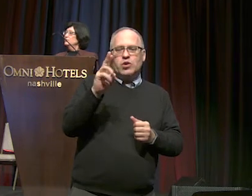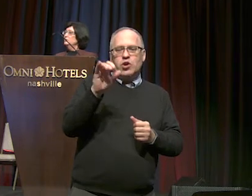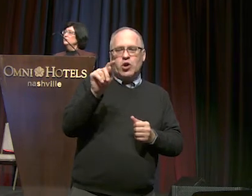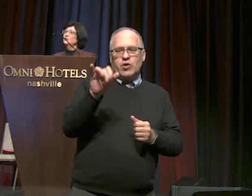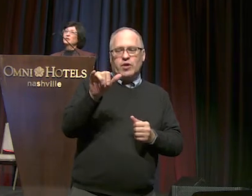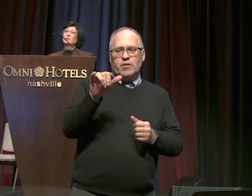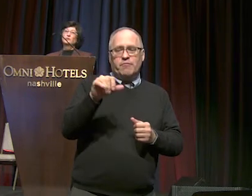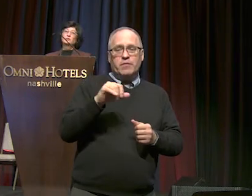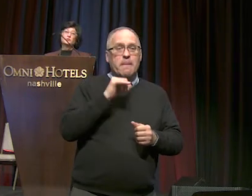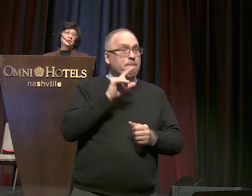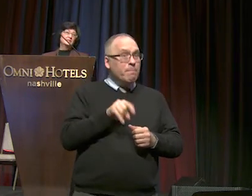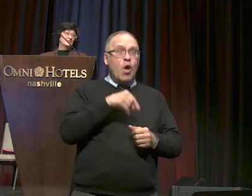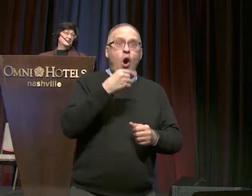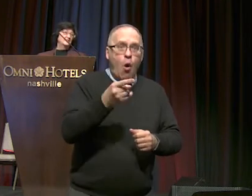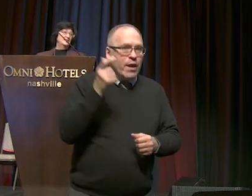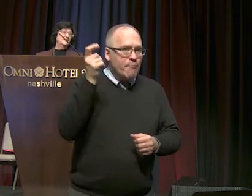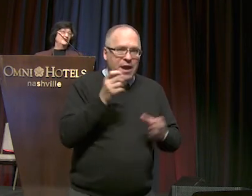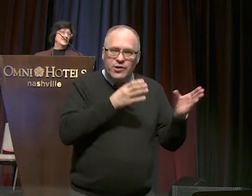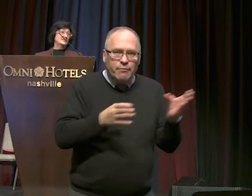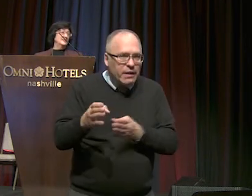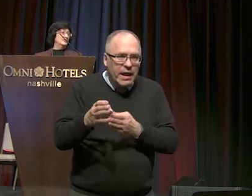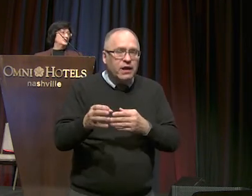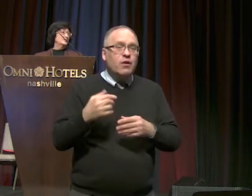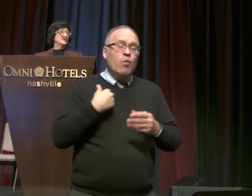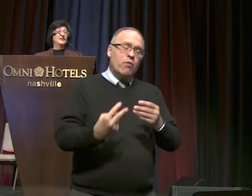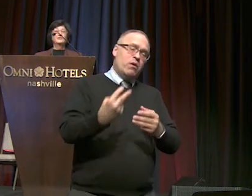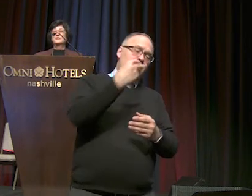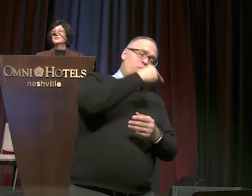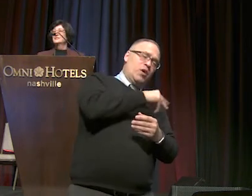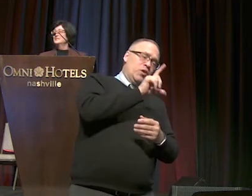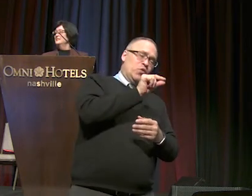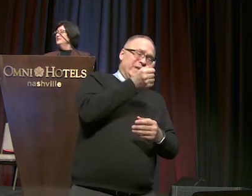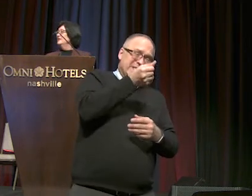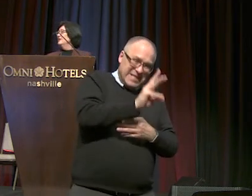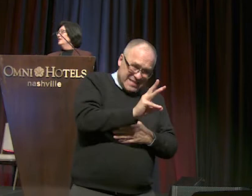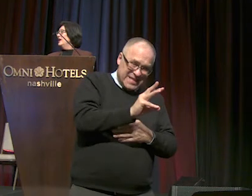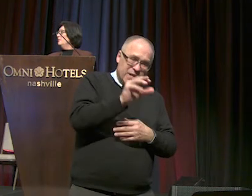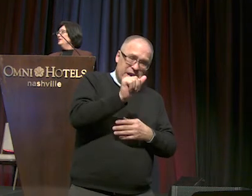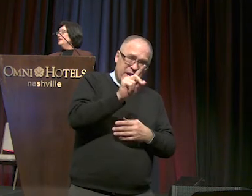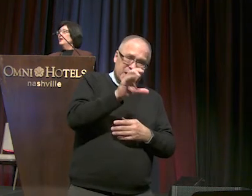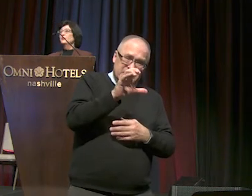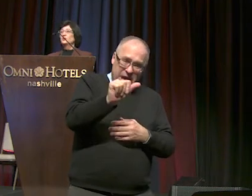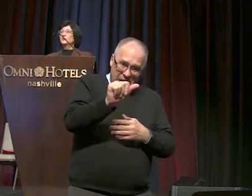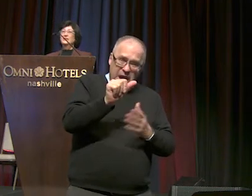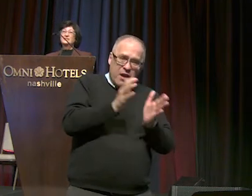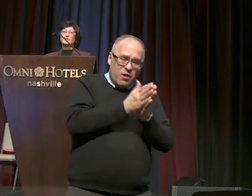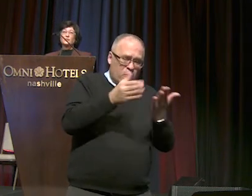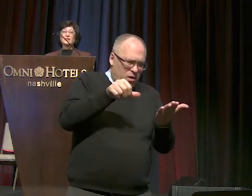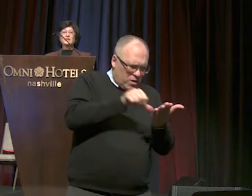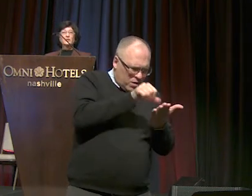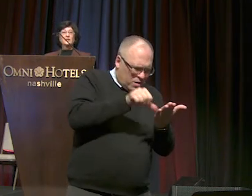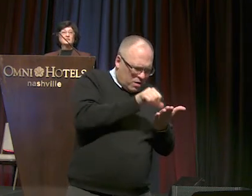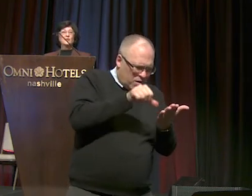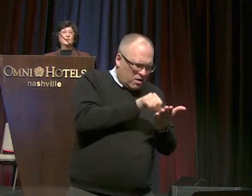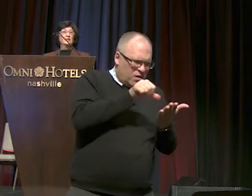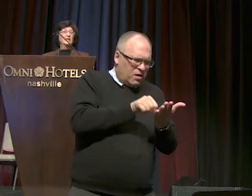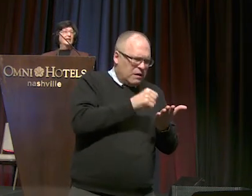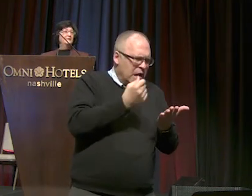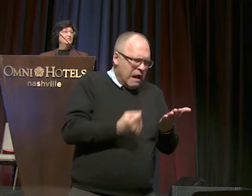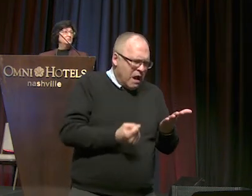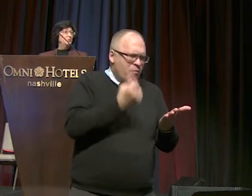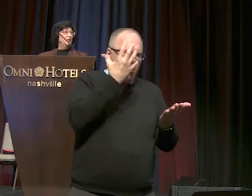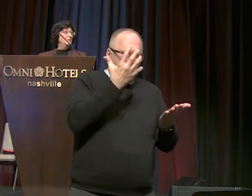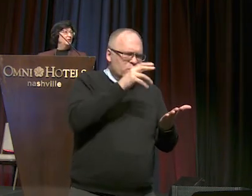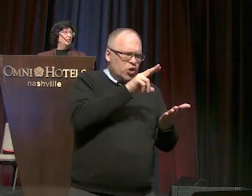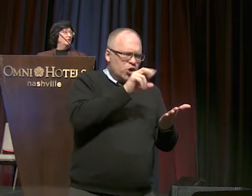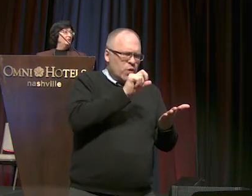however. We were looking through the 2016 Advanced Daily Christian Advocate to see how many other things are really US only, and I've